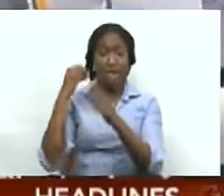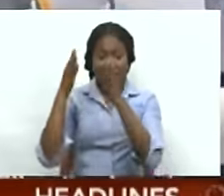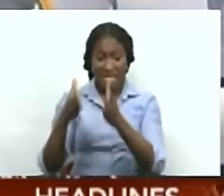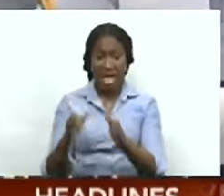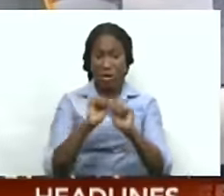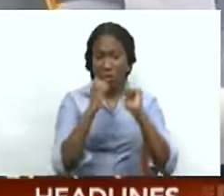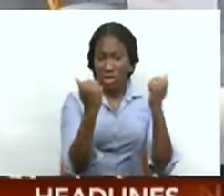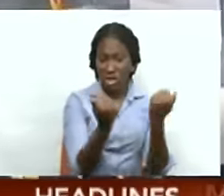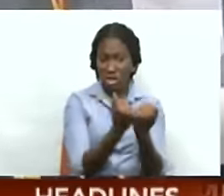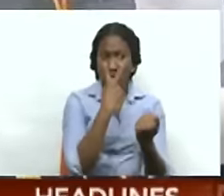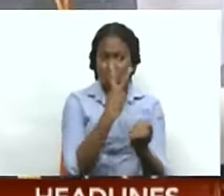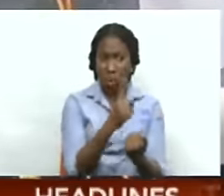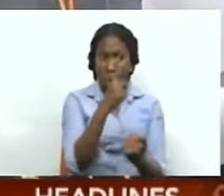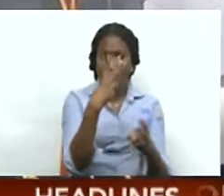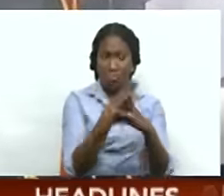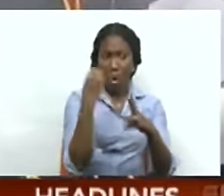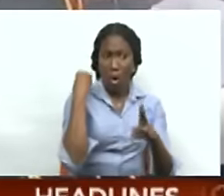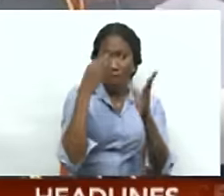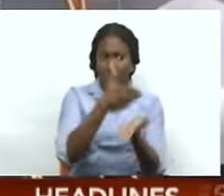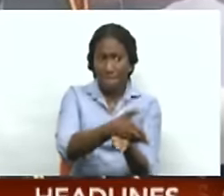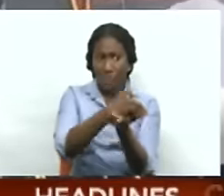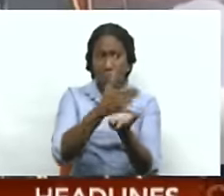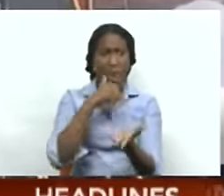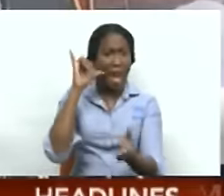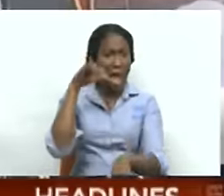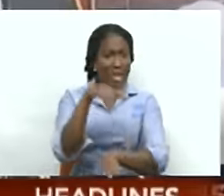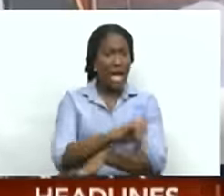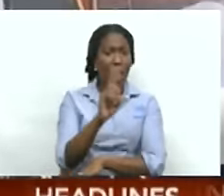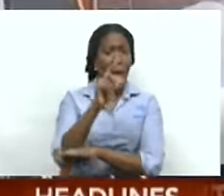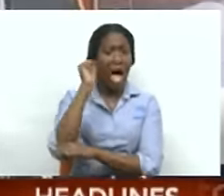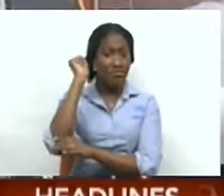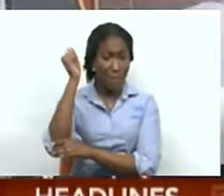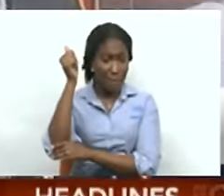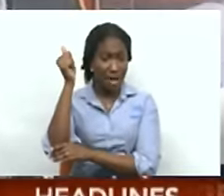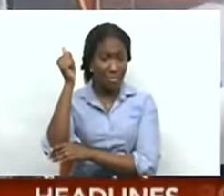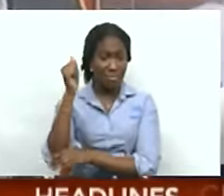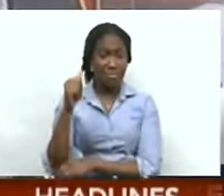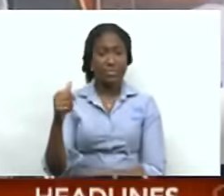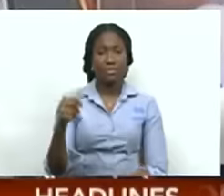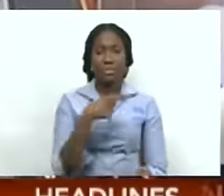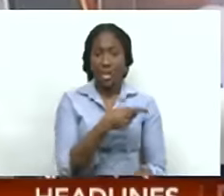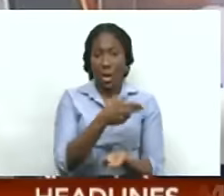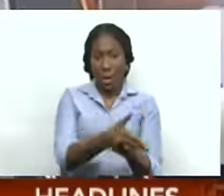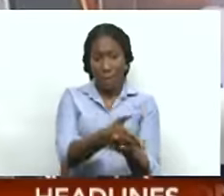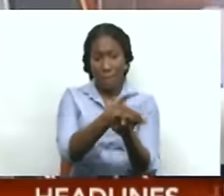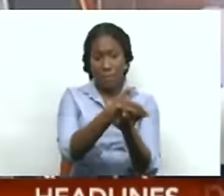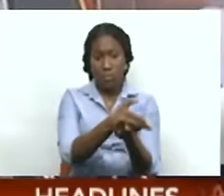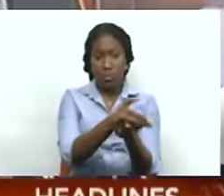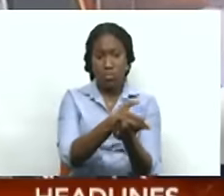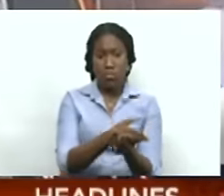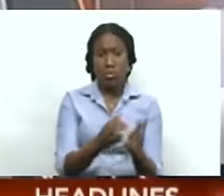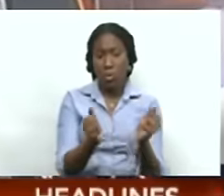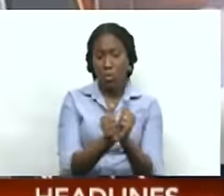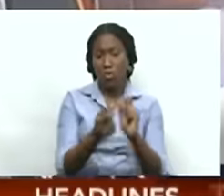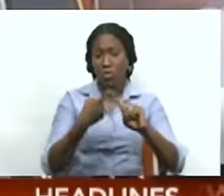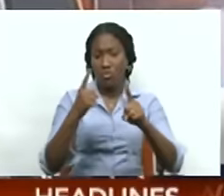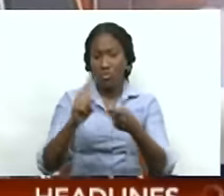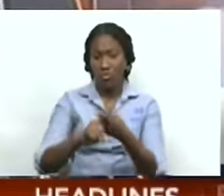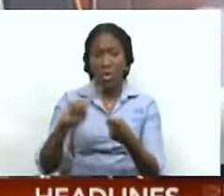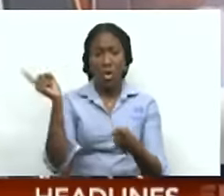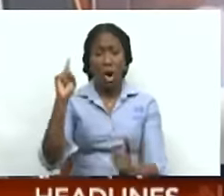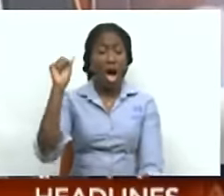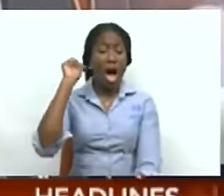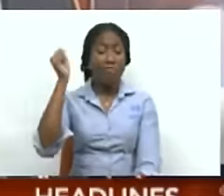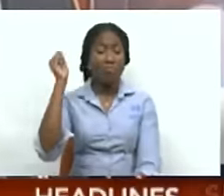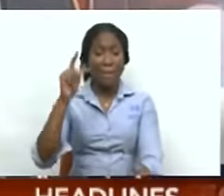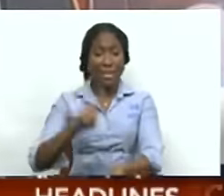in Arima last evening. Officer Kendall Smith was shot along with a friend at Samaru Village in Arima around 6 p.m.